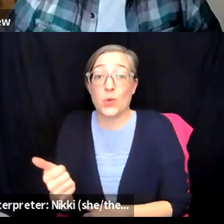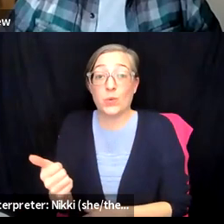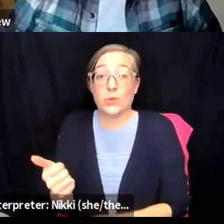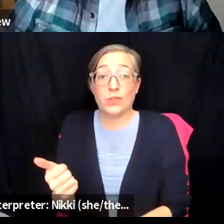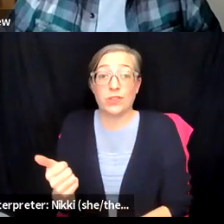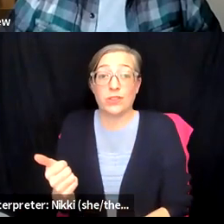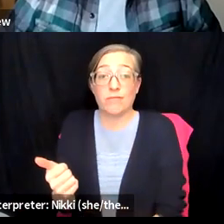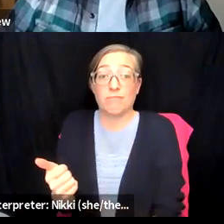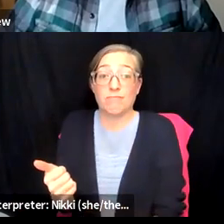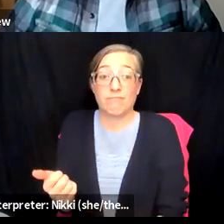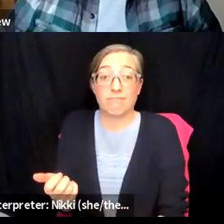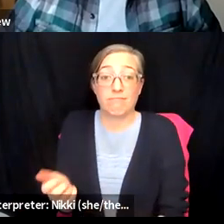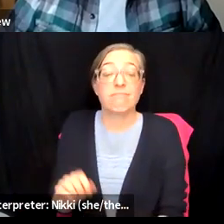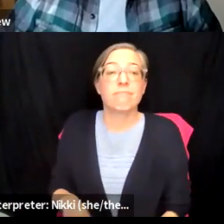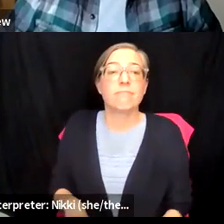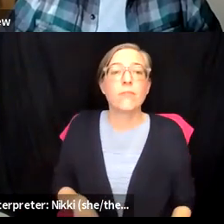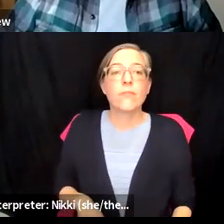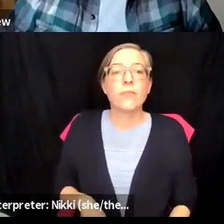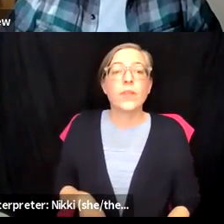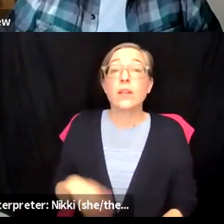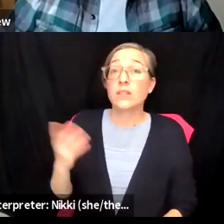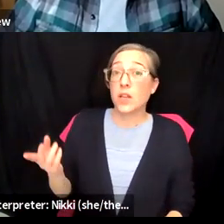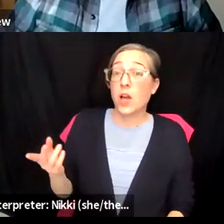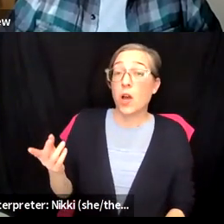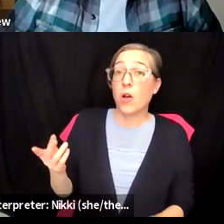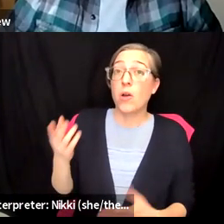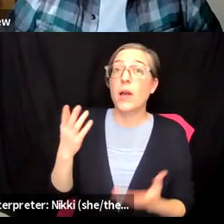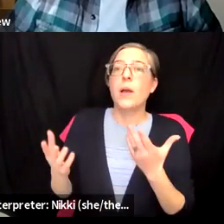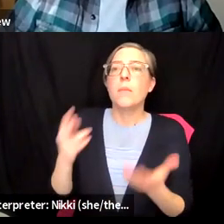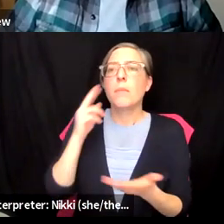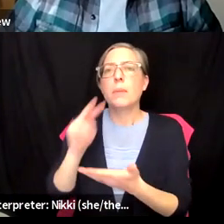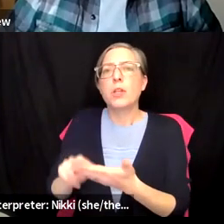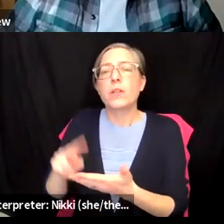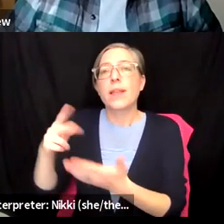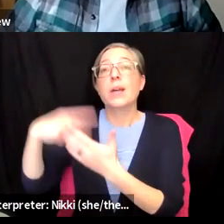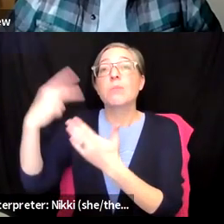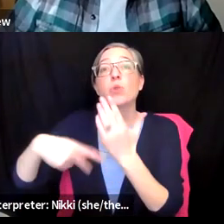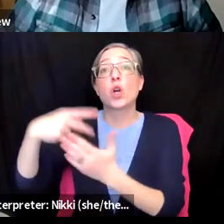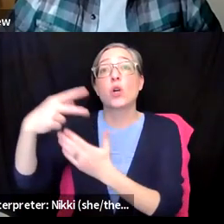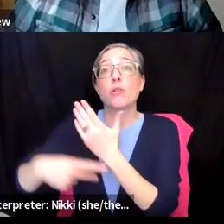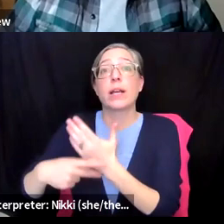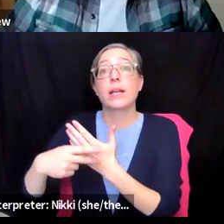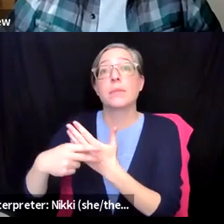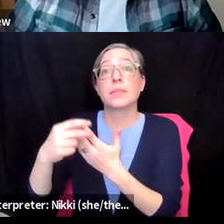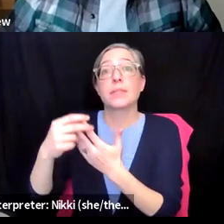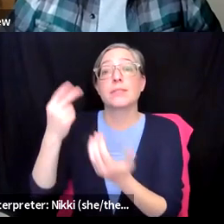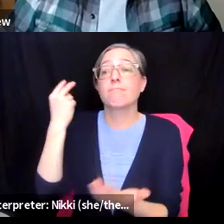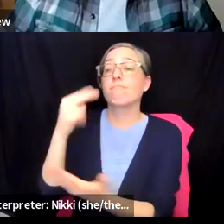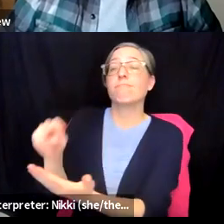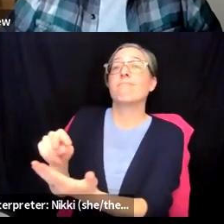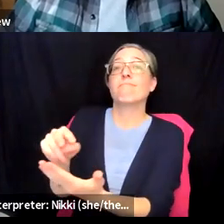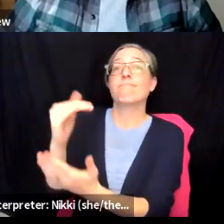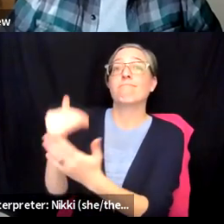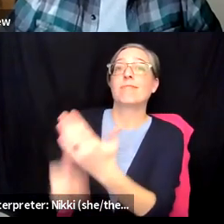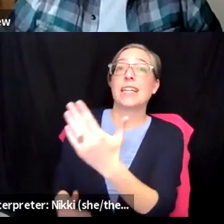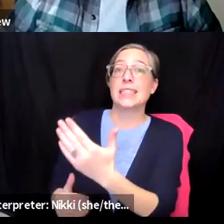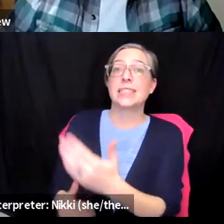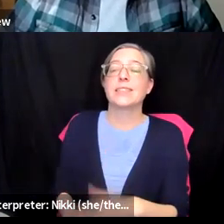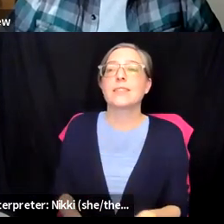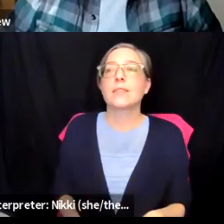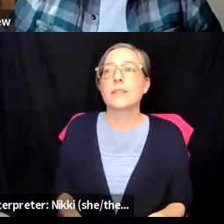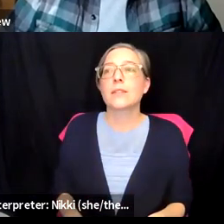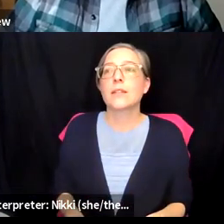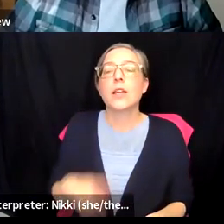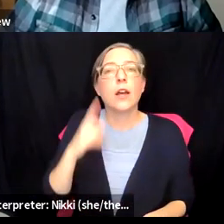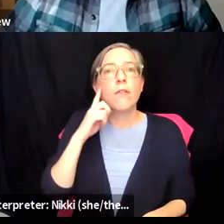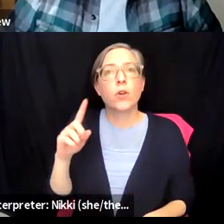either in the Programs at a Glance or what has been shared already, as far as Easter Seals Nebraska, we do,